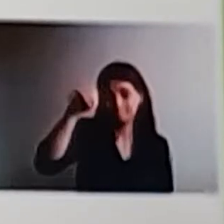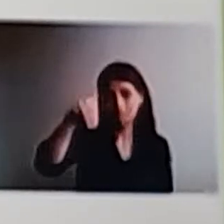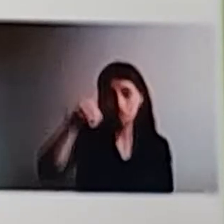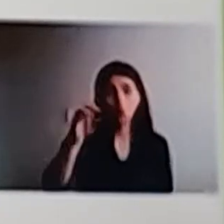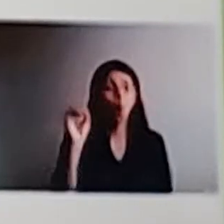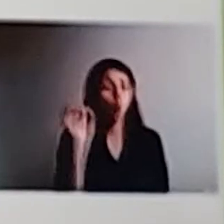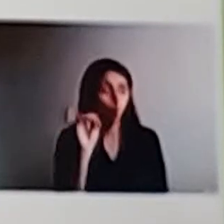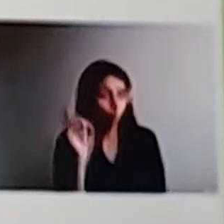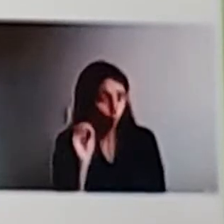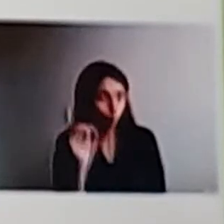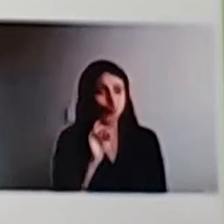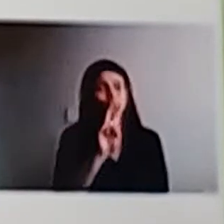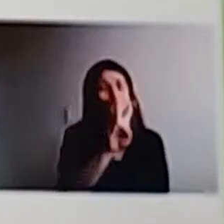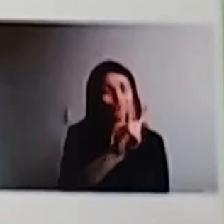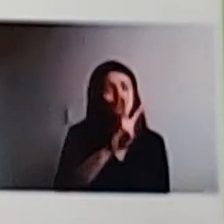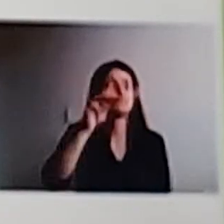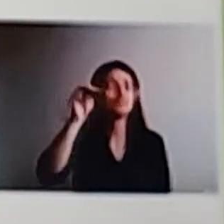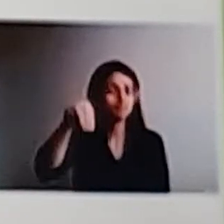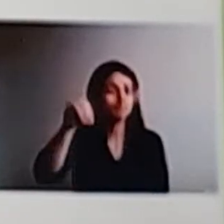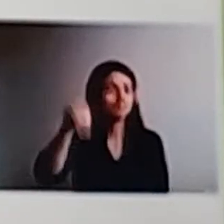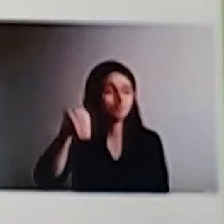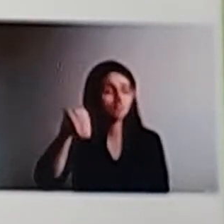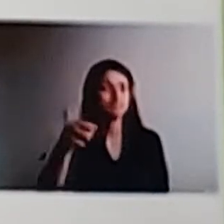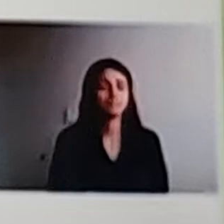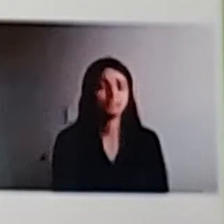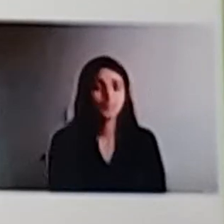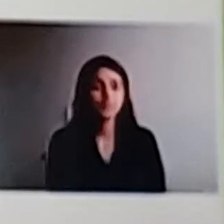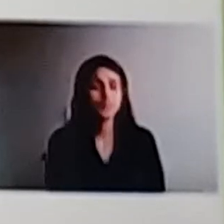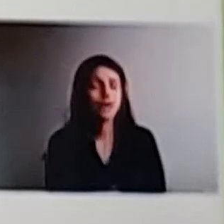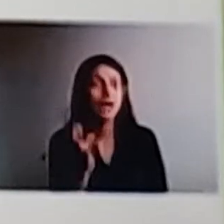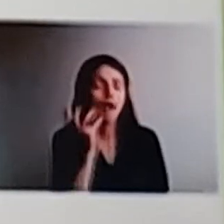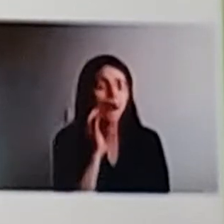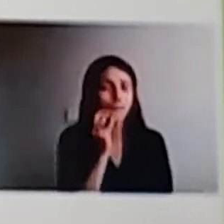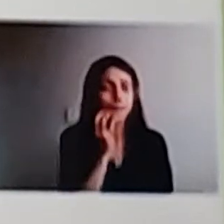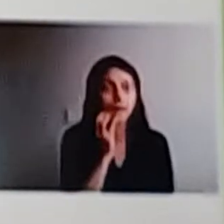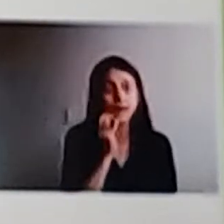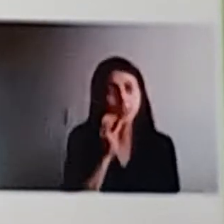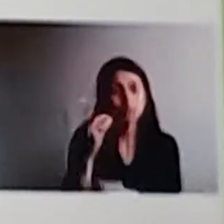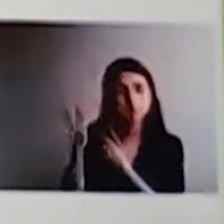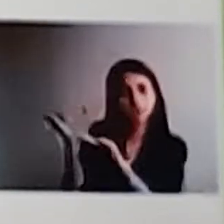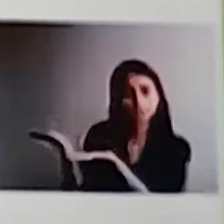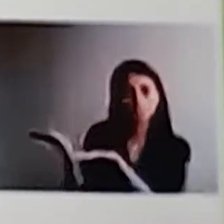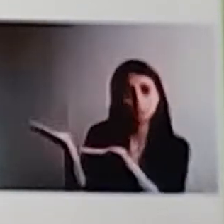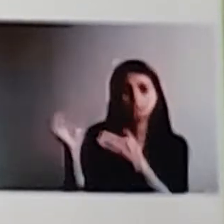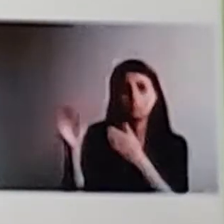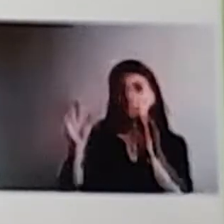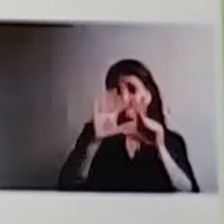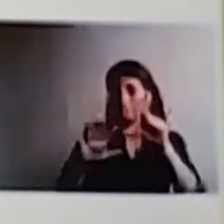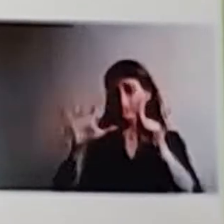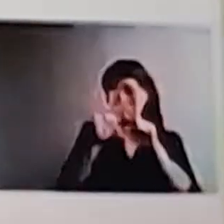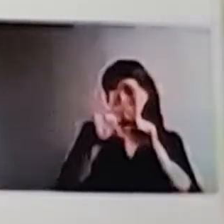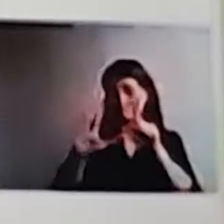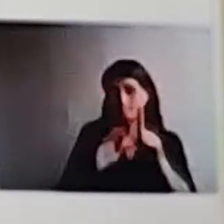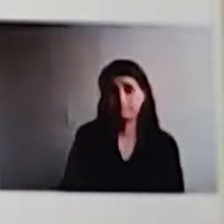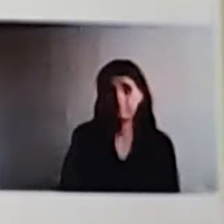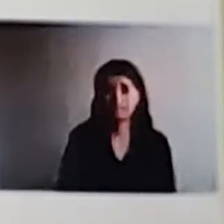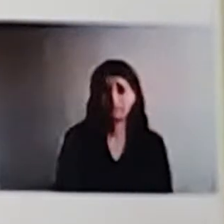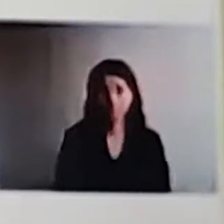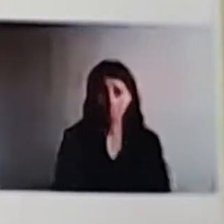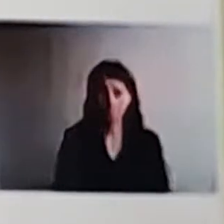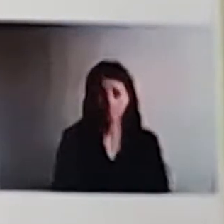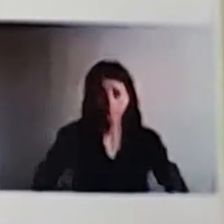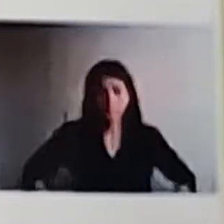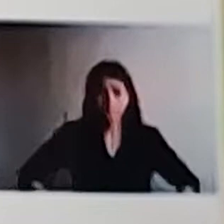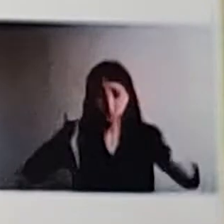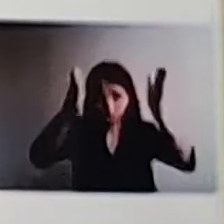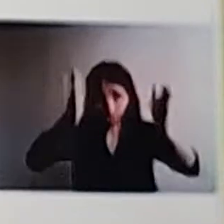you an example for a very good shop. It is and the wideness of the shop and